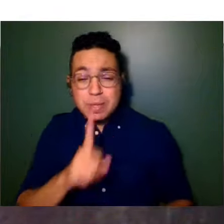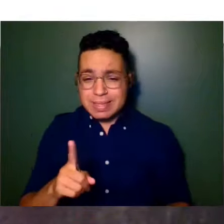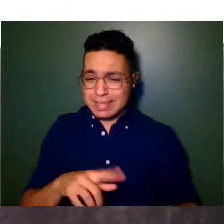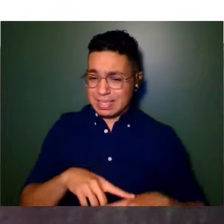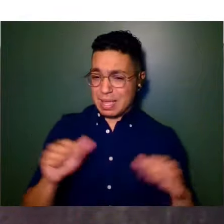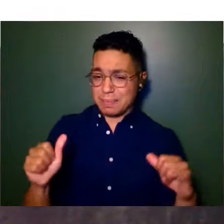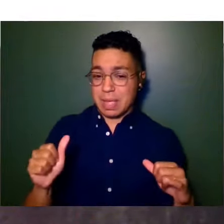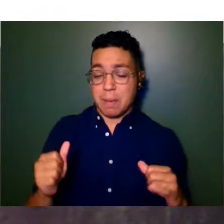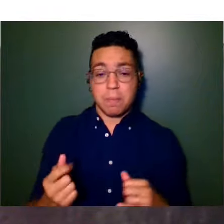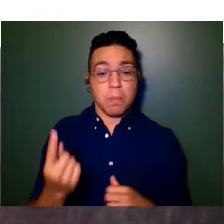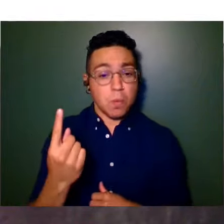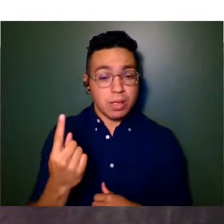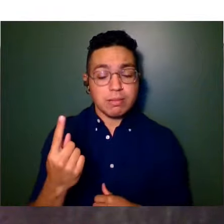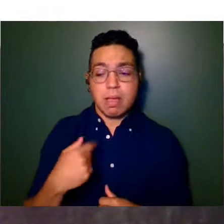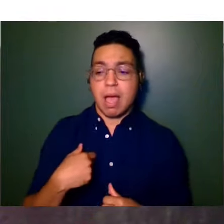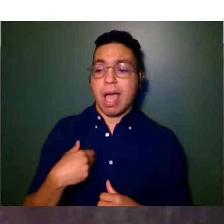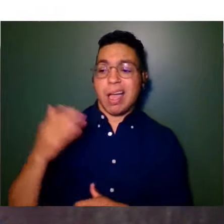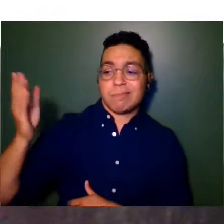that I spoke,